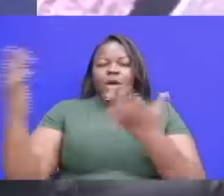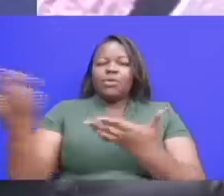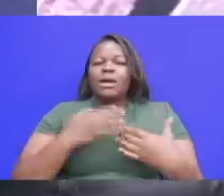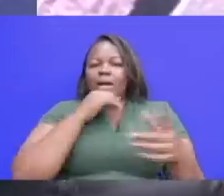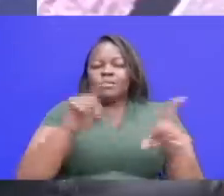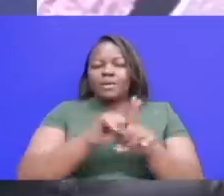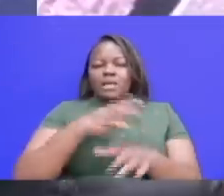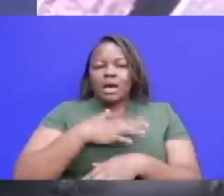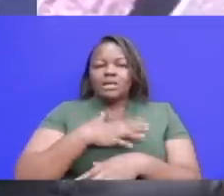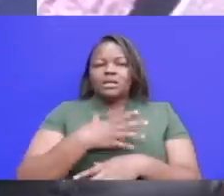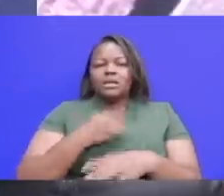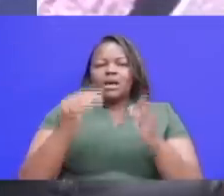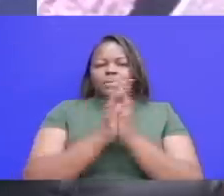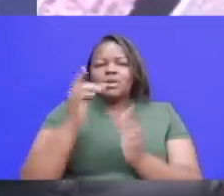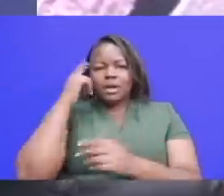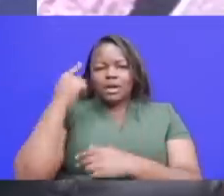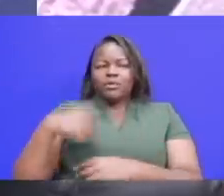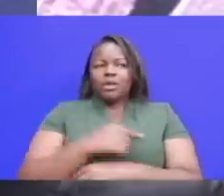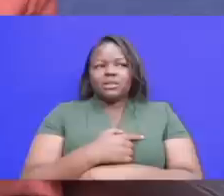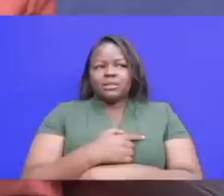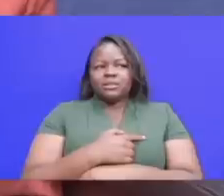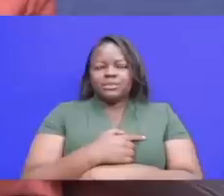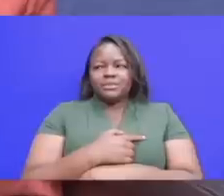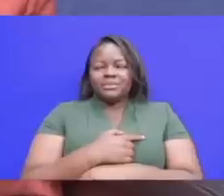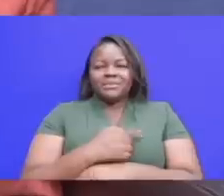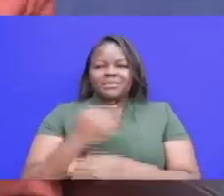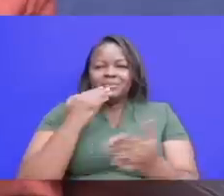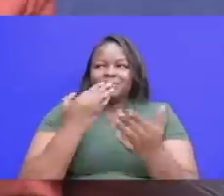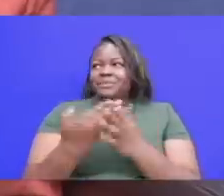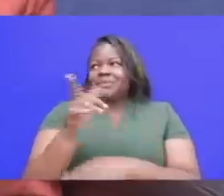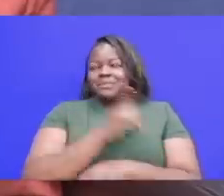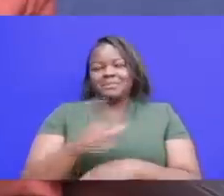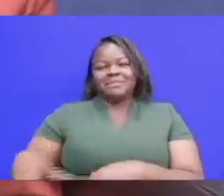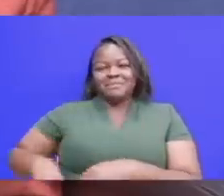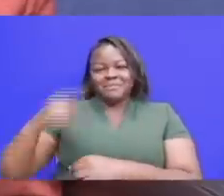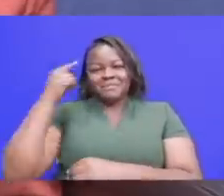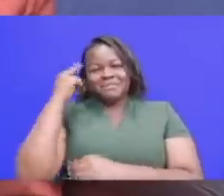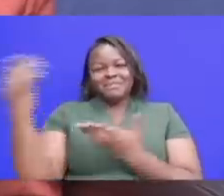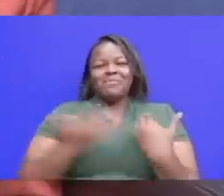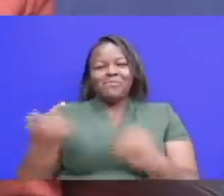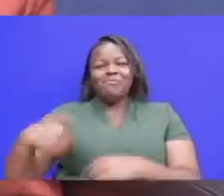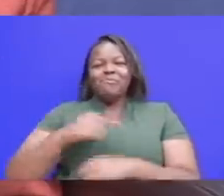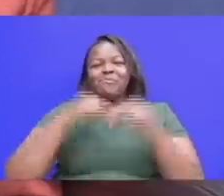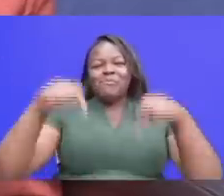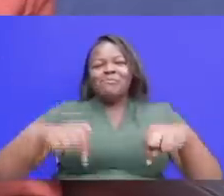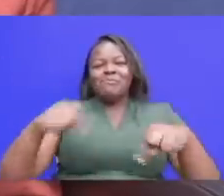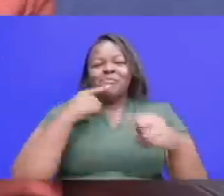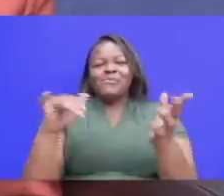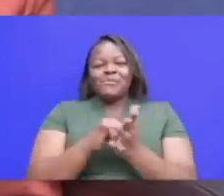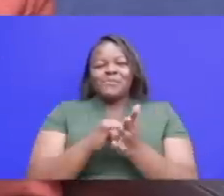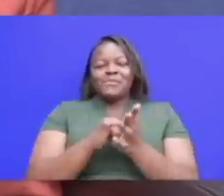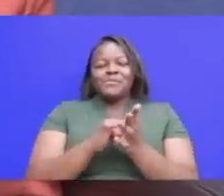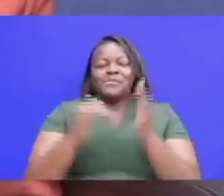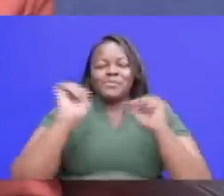Brother Migok, you will pray with us even as we start. Shall we pray? Thank you, Lord, for bringing us here so that we can be able to